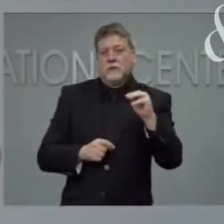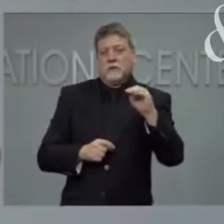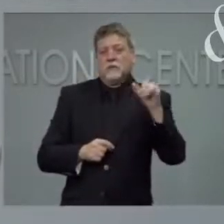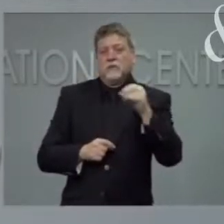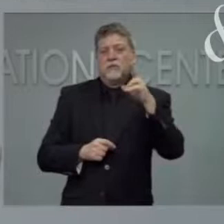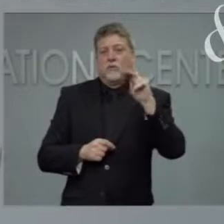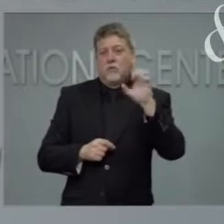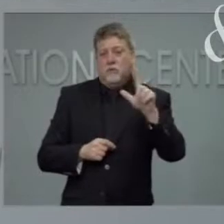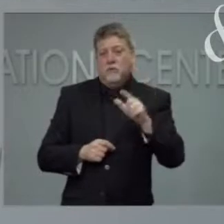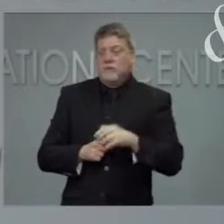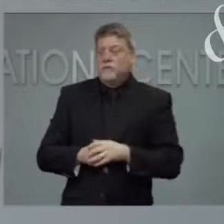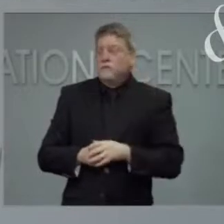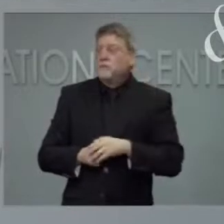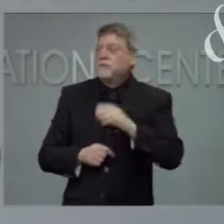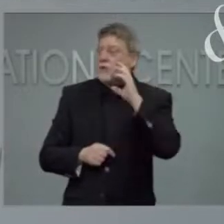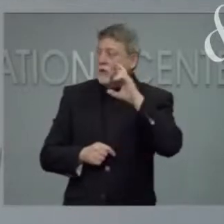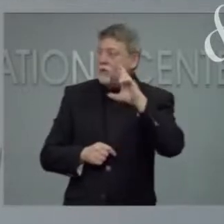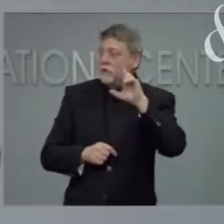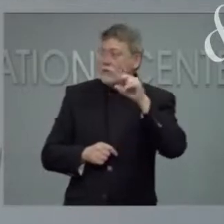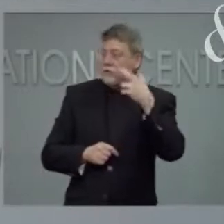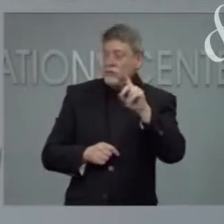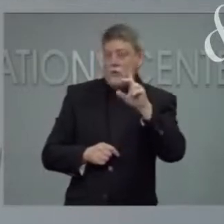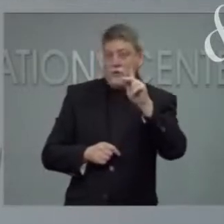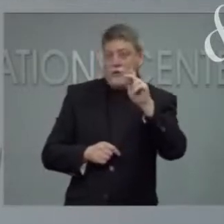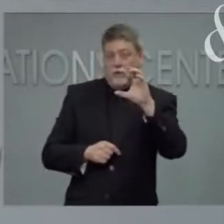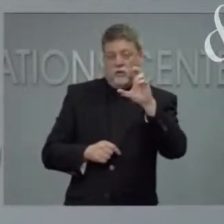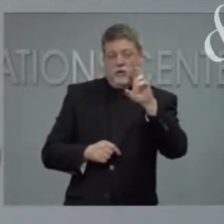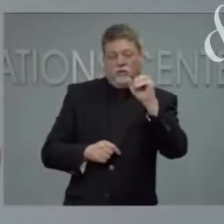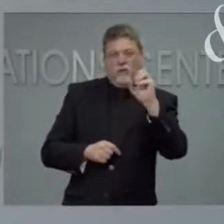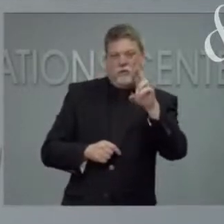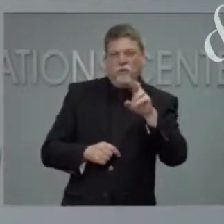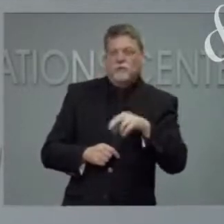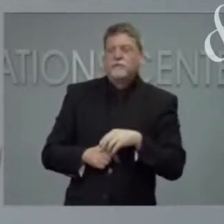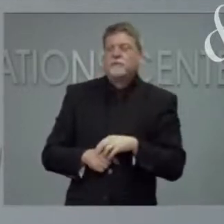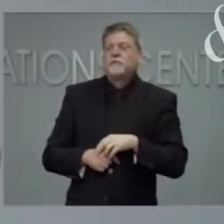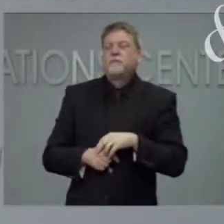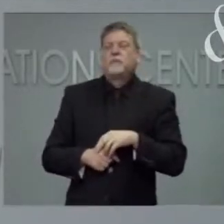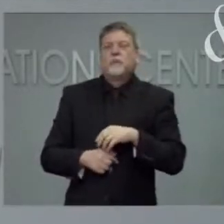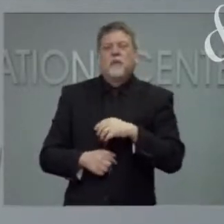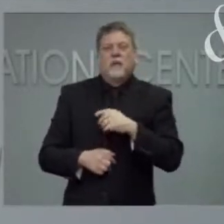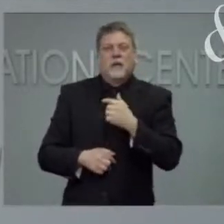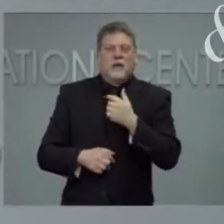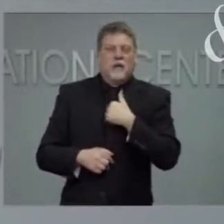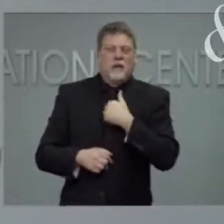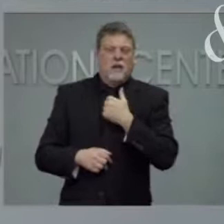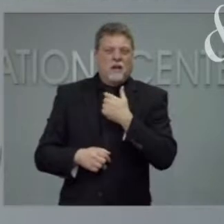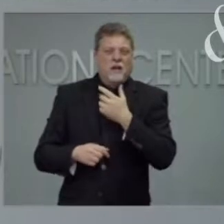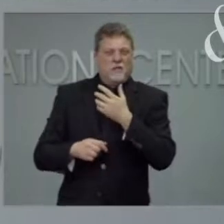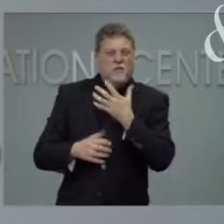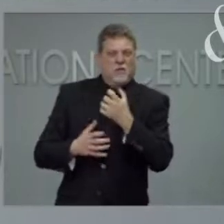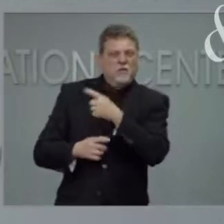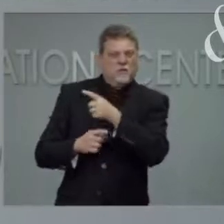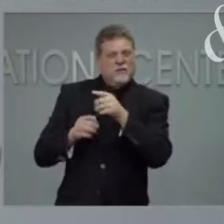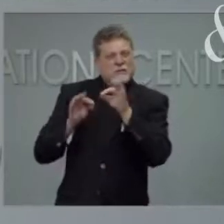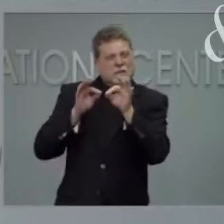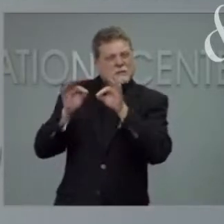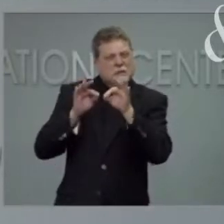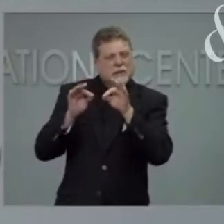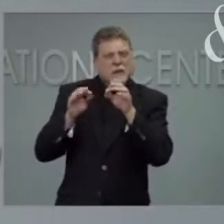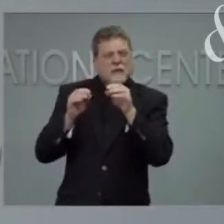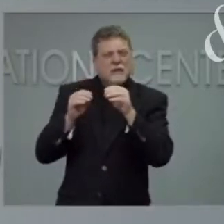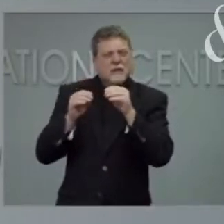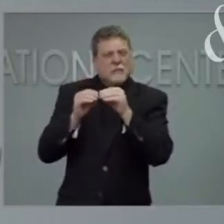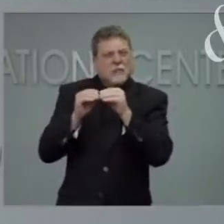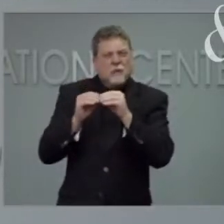Hello, Governor. This is Richard Craver from the Winston-Salem Journal. I was just going to get you to maybe elaborate a little further about the decision